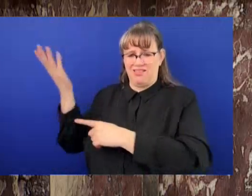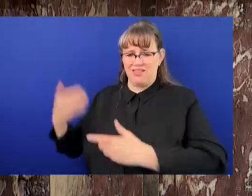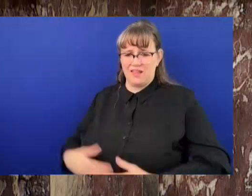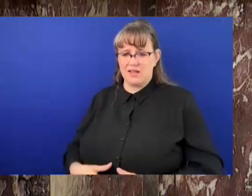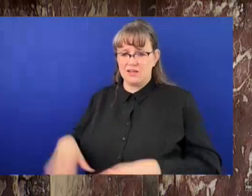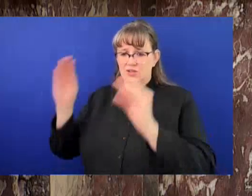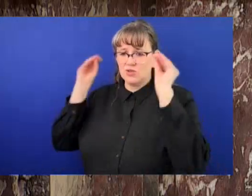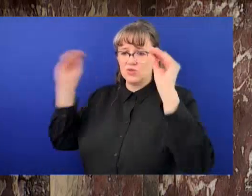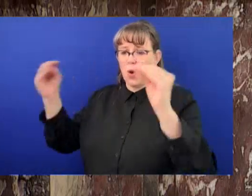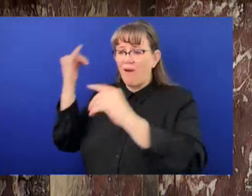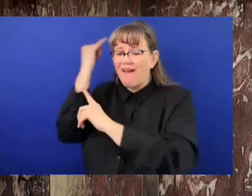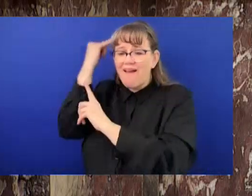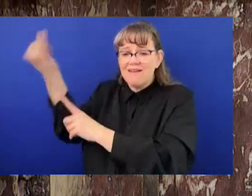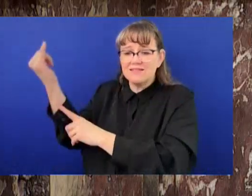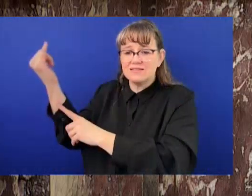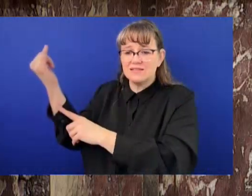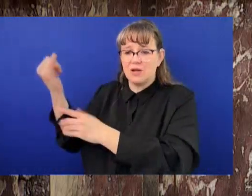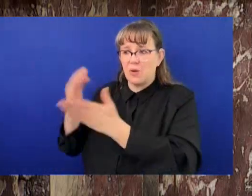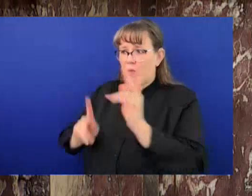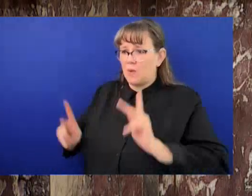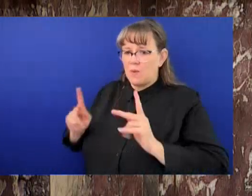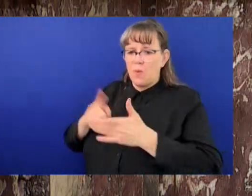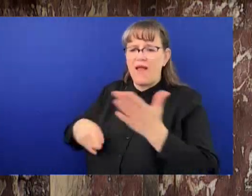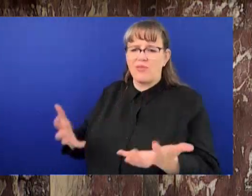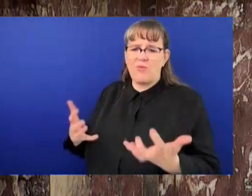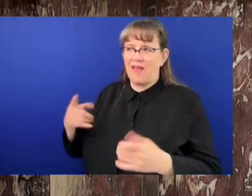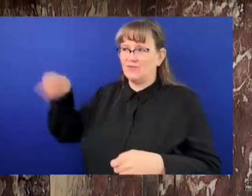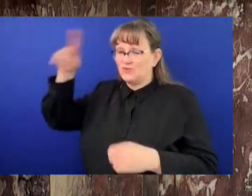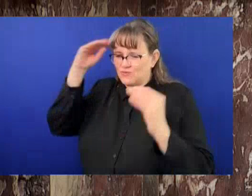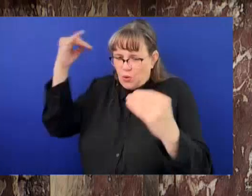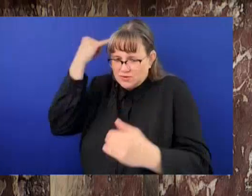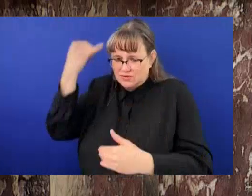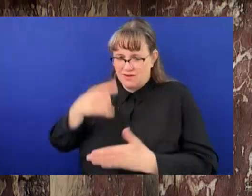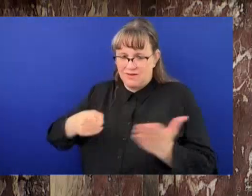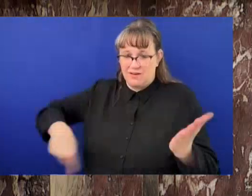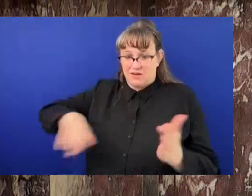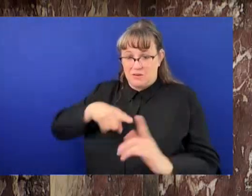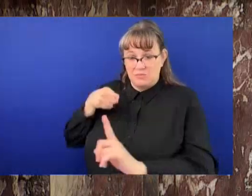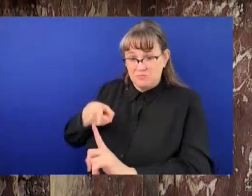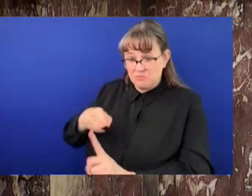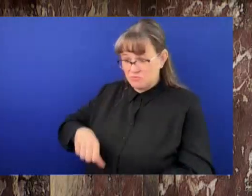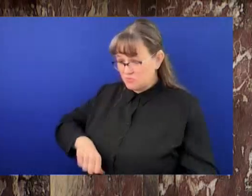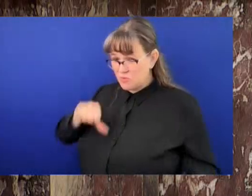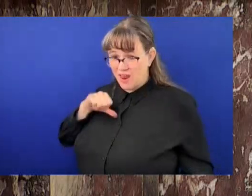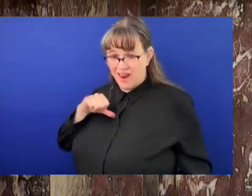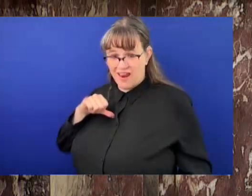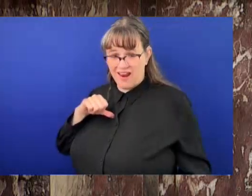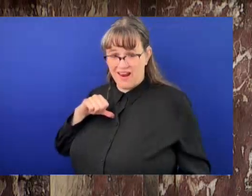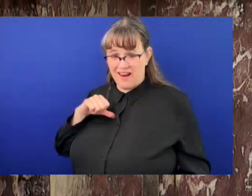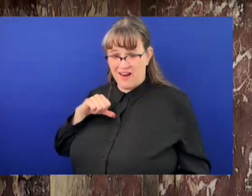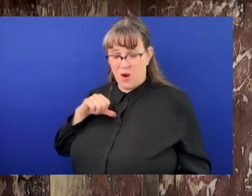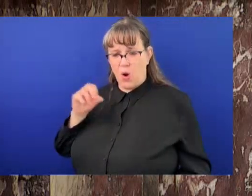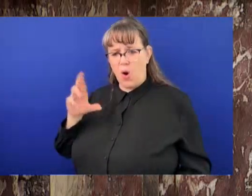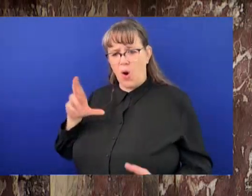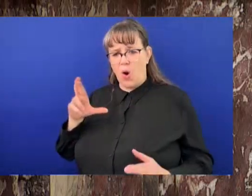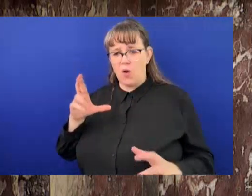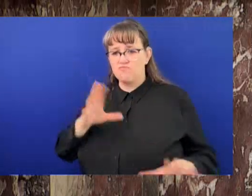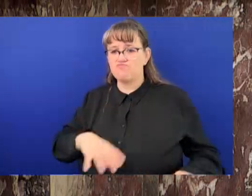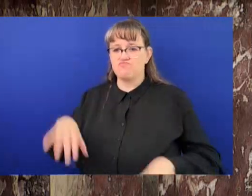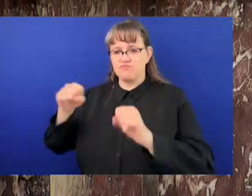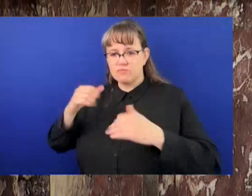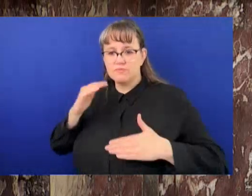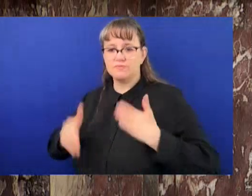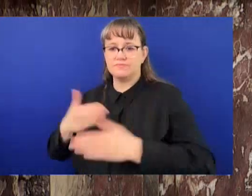this Premier take pride in this? Or will the Premier take action to shut this down? Or is this yet